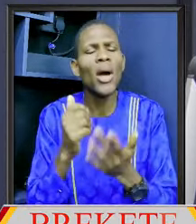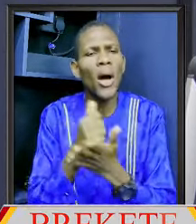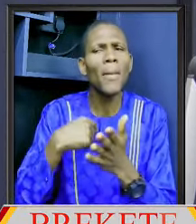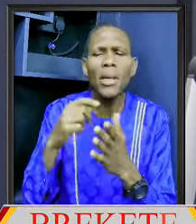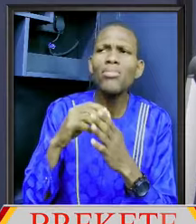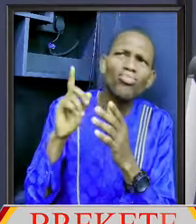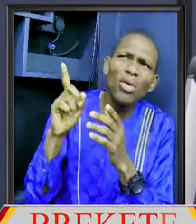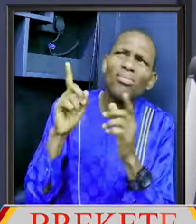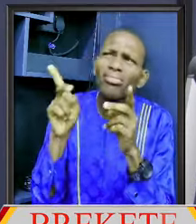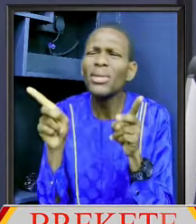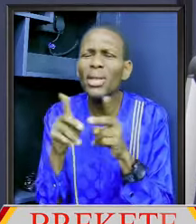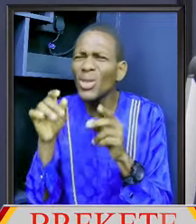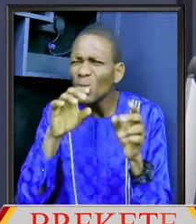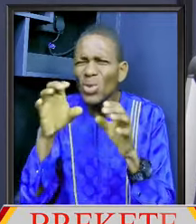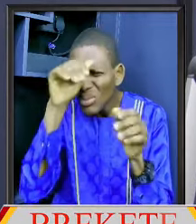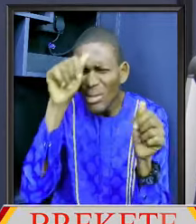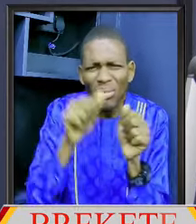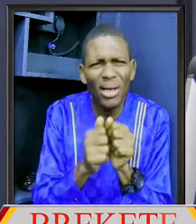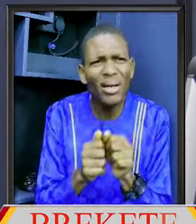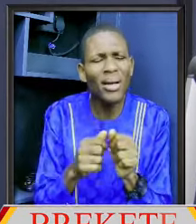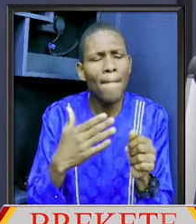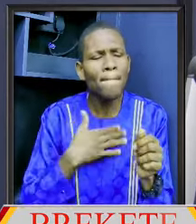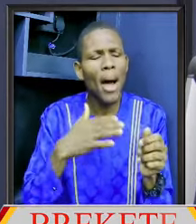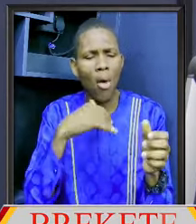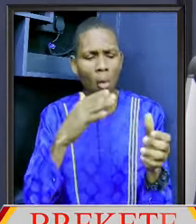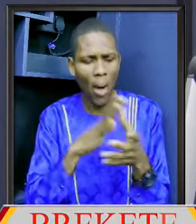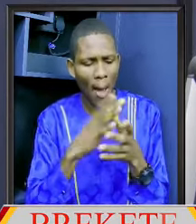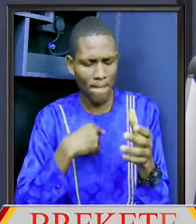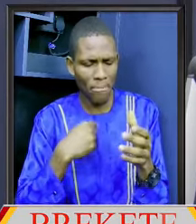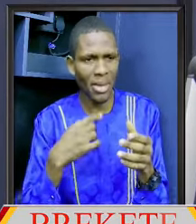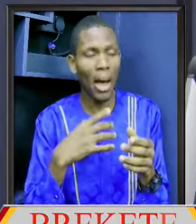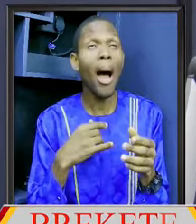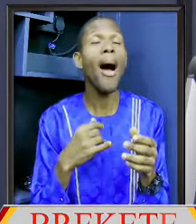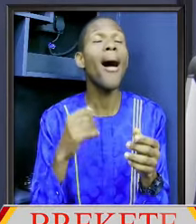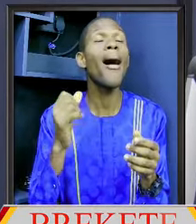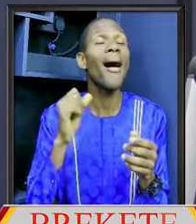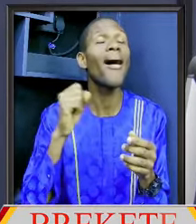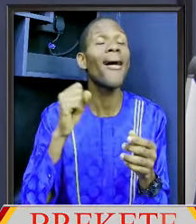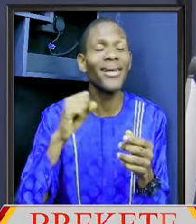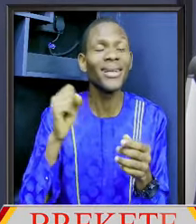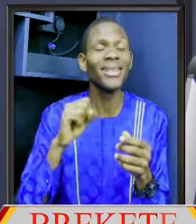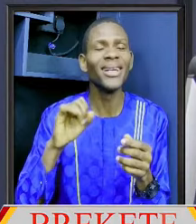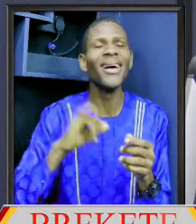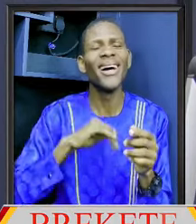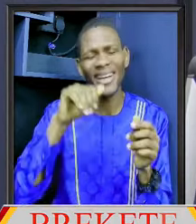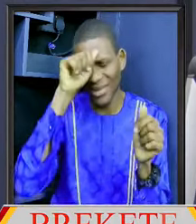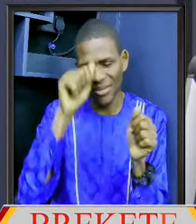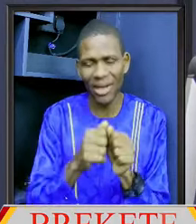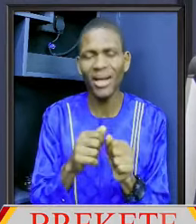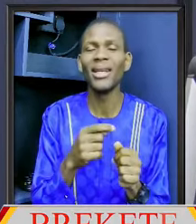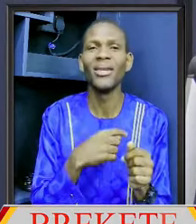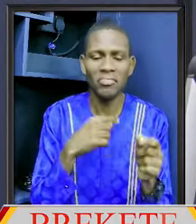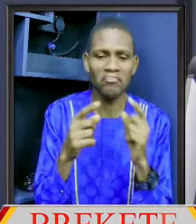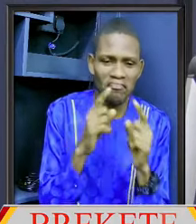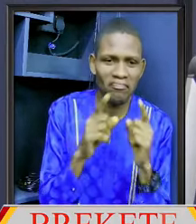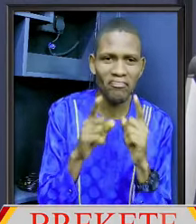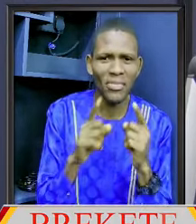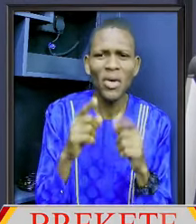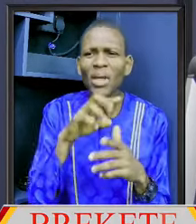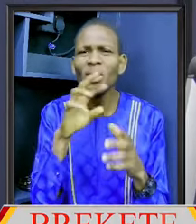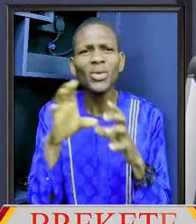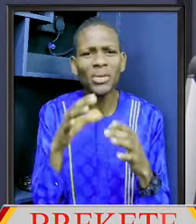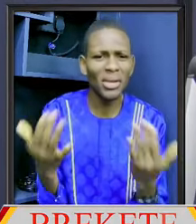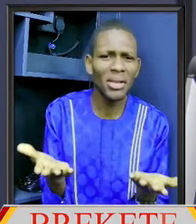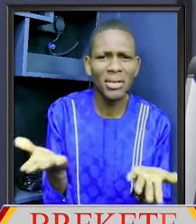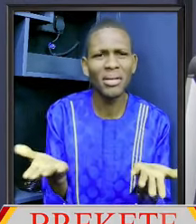so place. You remember me, my wife and I? Did yes, we now remember. We talk. What did they do